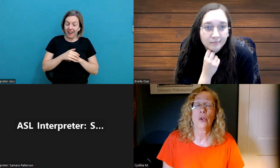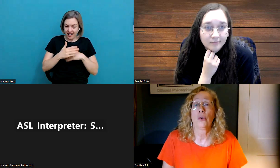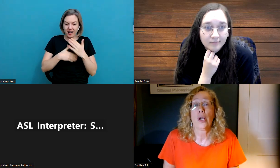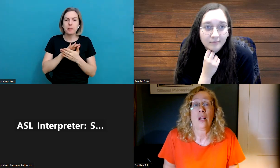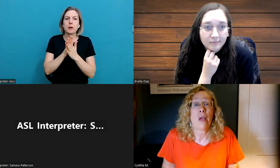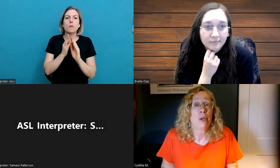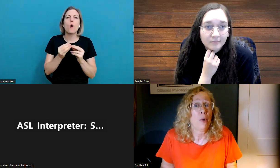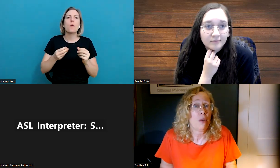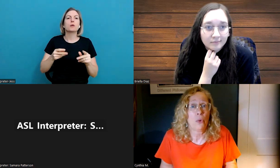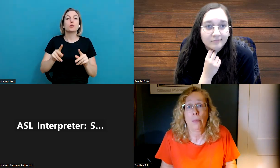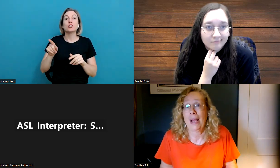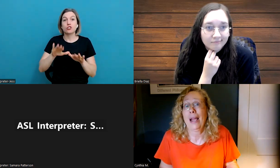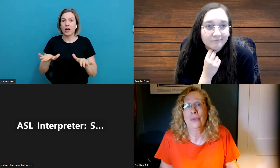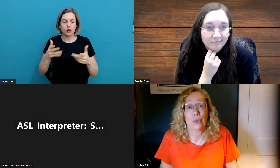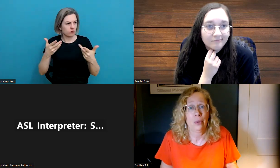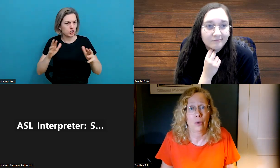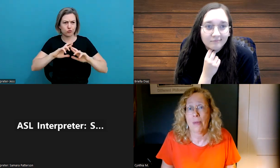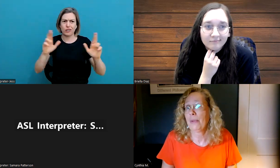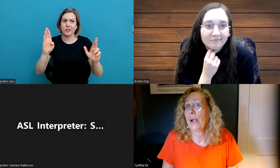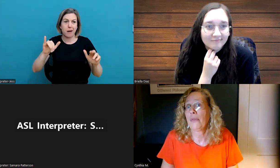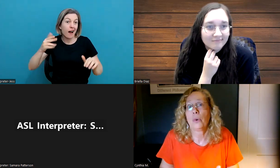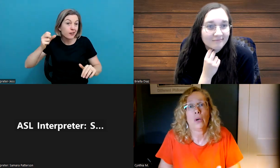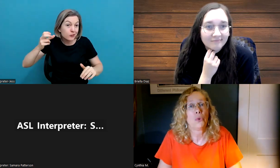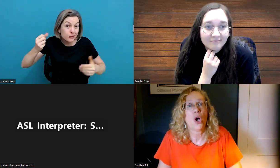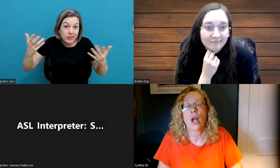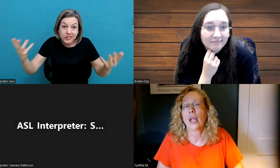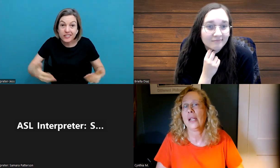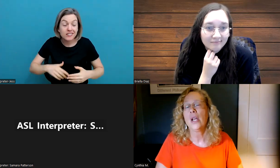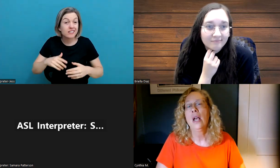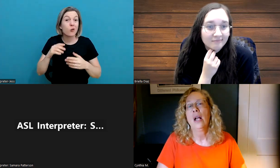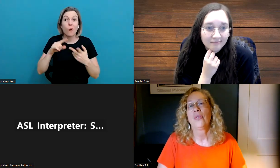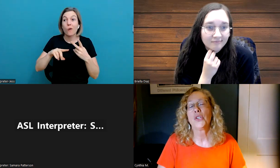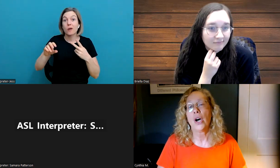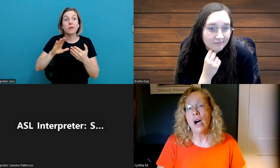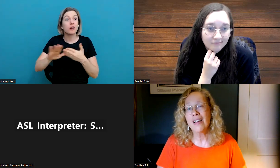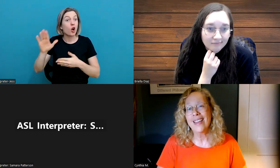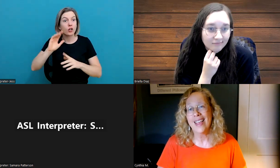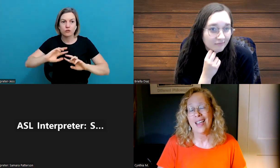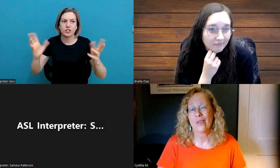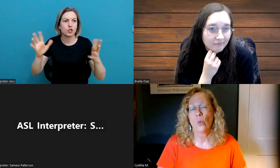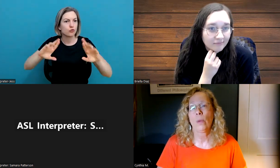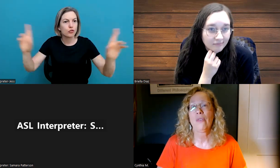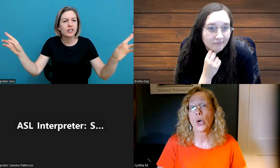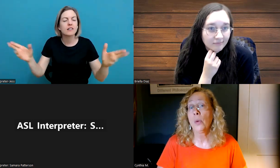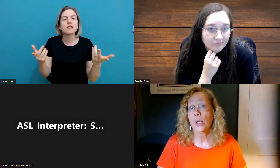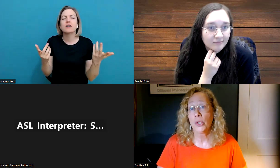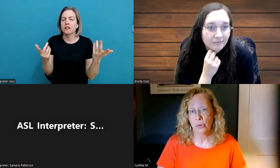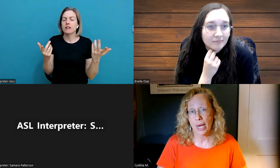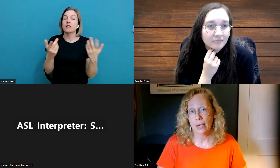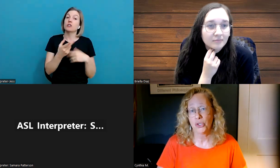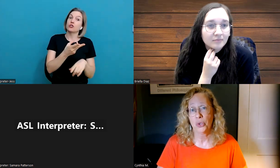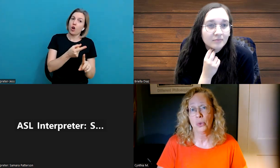opportunity to where your child might be ready for it by high school or might be ready for it for college. The dog, again, will be very